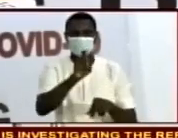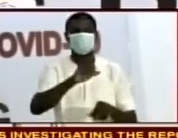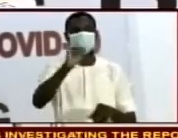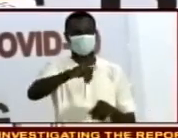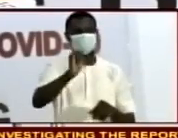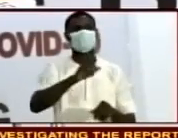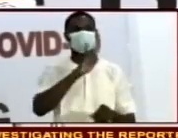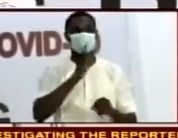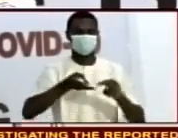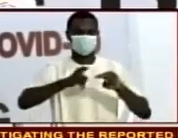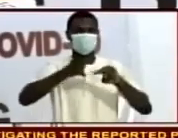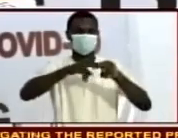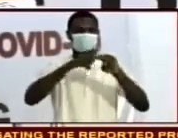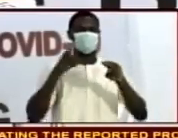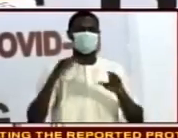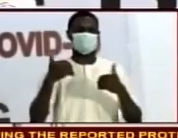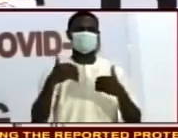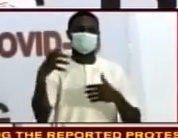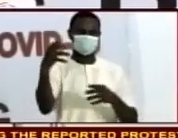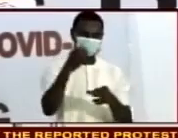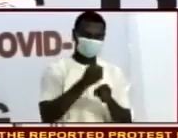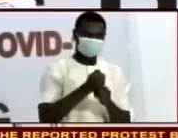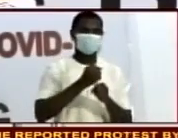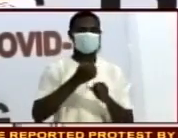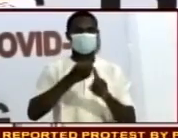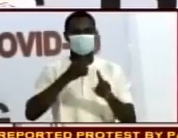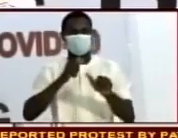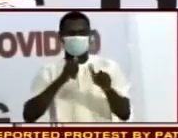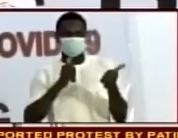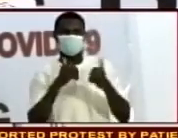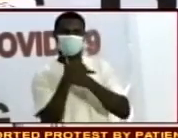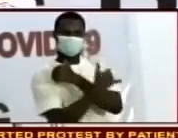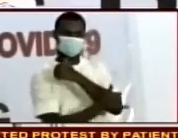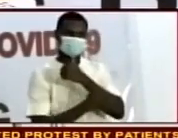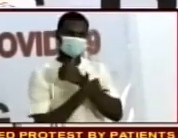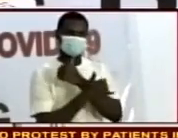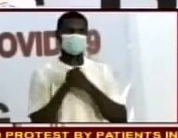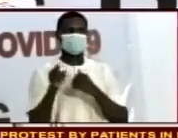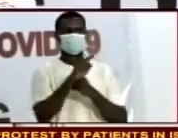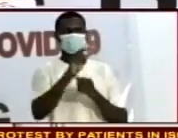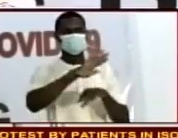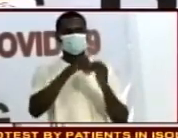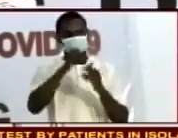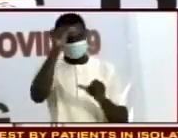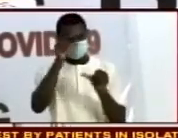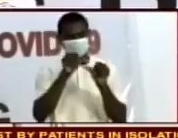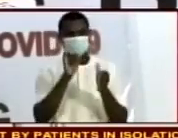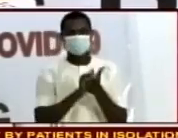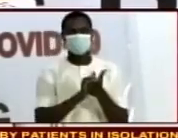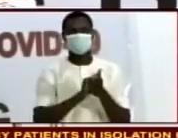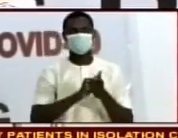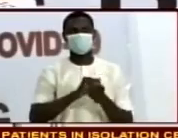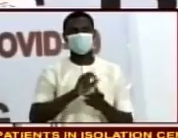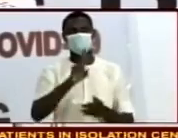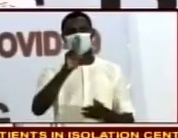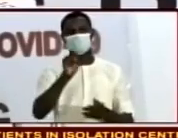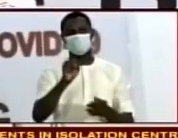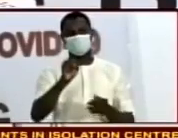also getting from countries, you all remember that the US president promised Nigeria